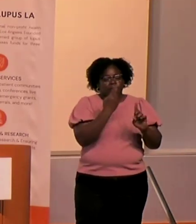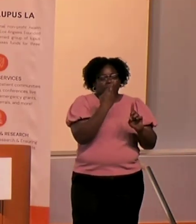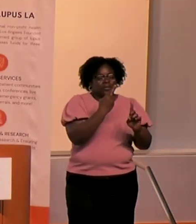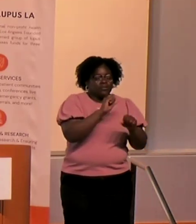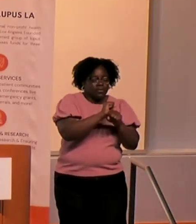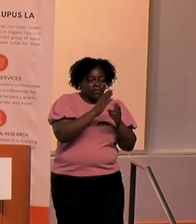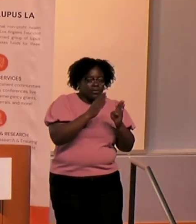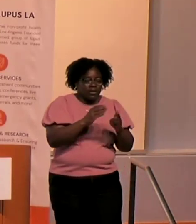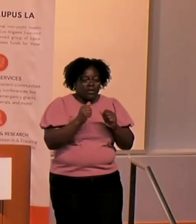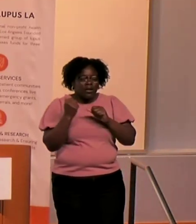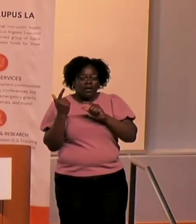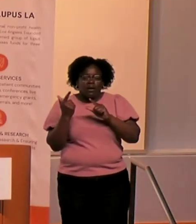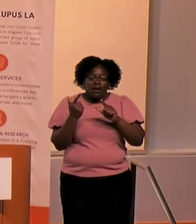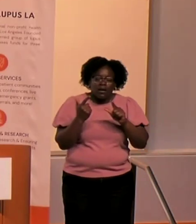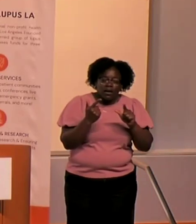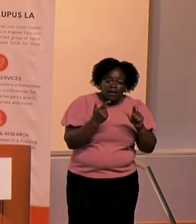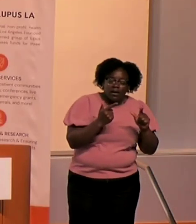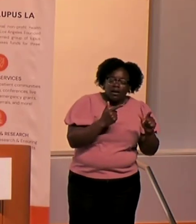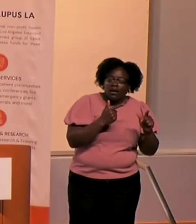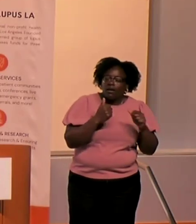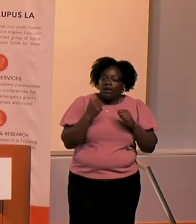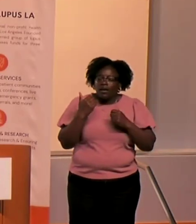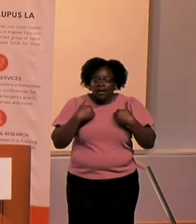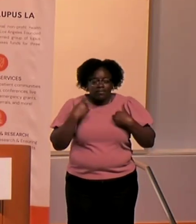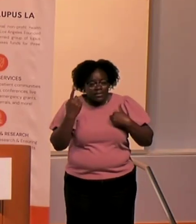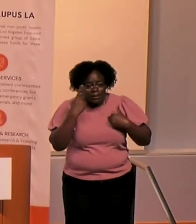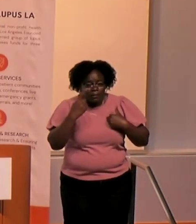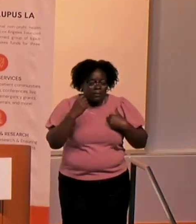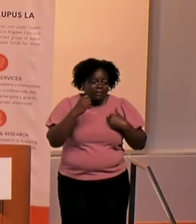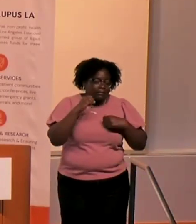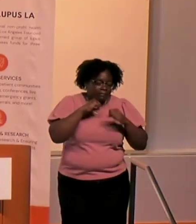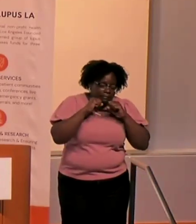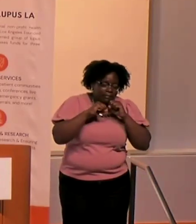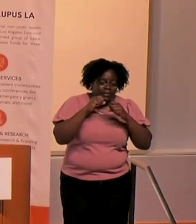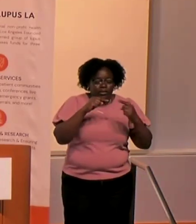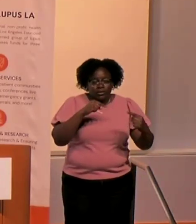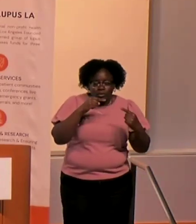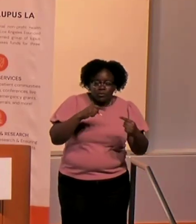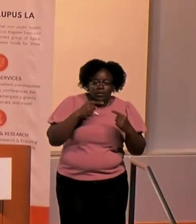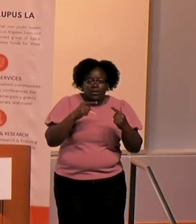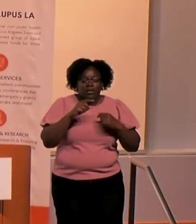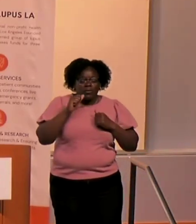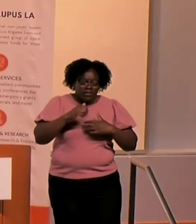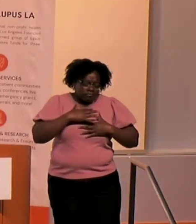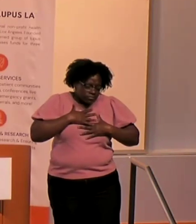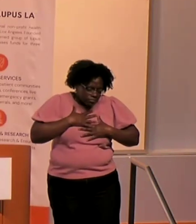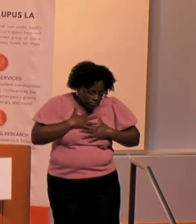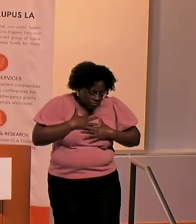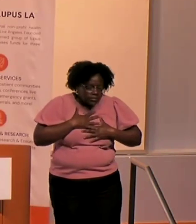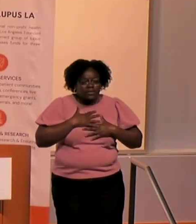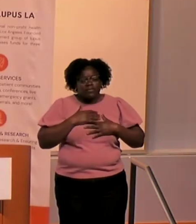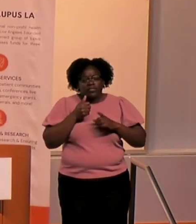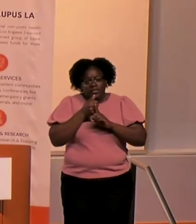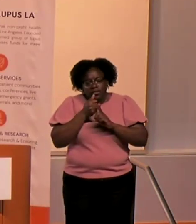kept saying, like, everyone has something, Catherine, like we learn that we have to just show grace to ourselves and be kind to others.